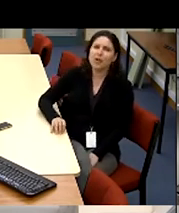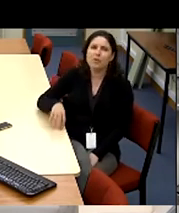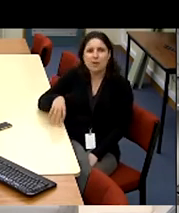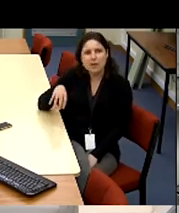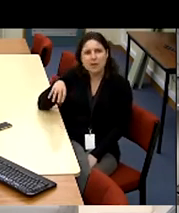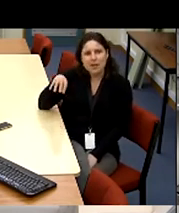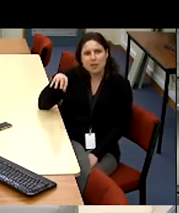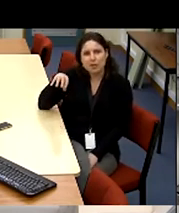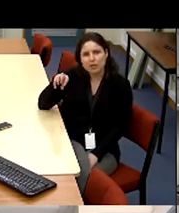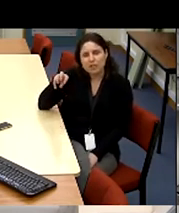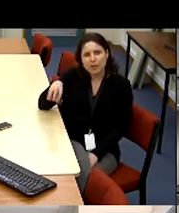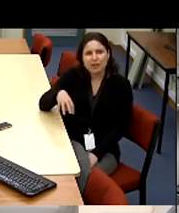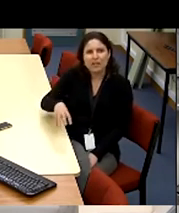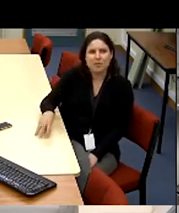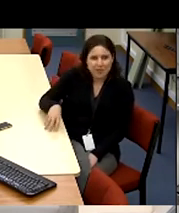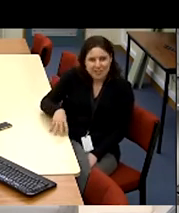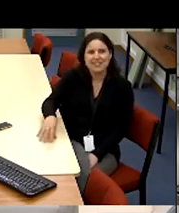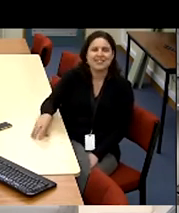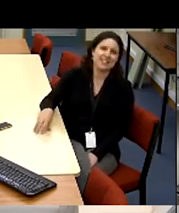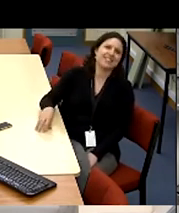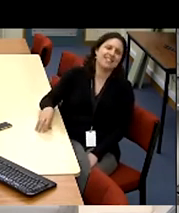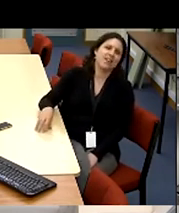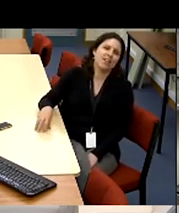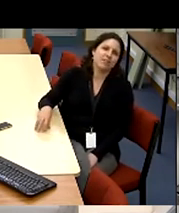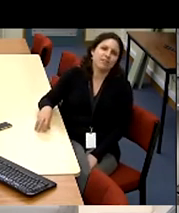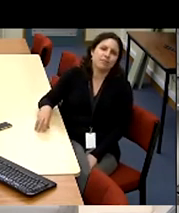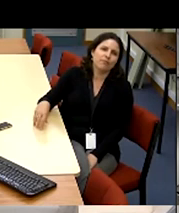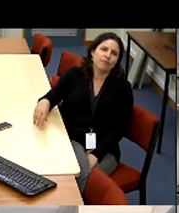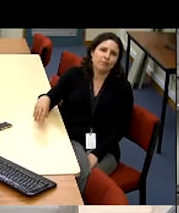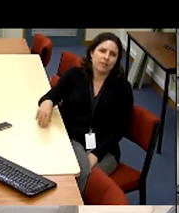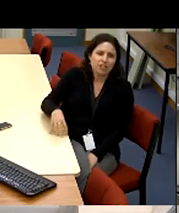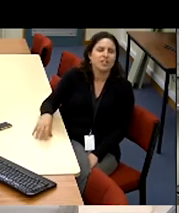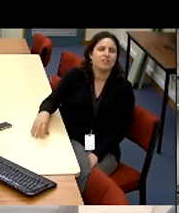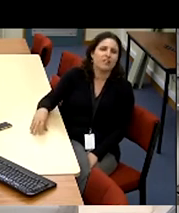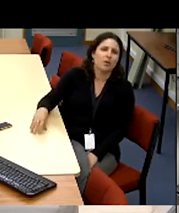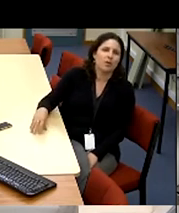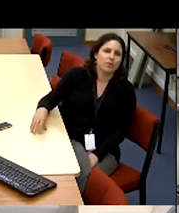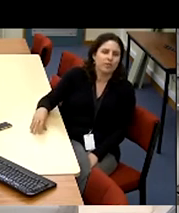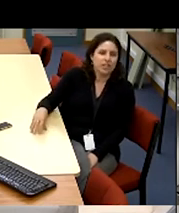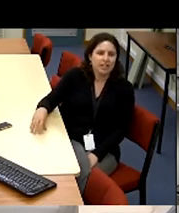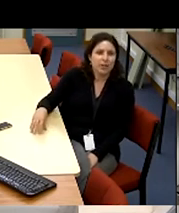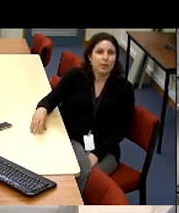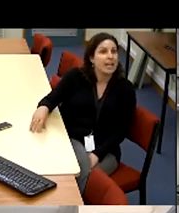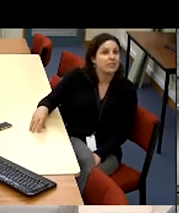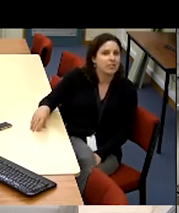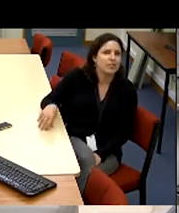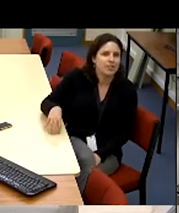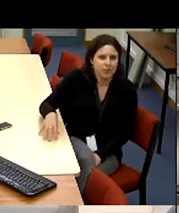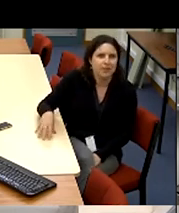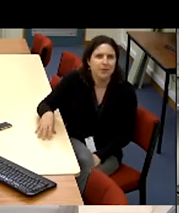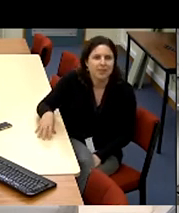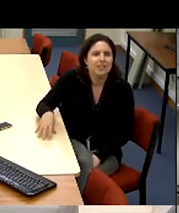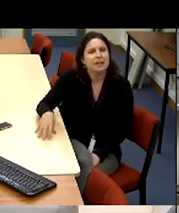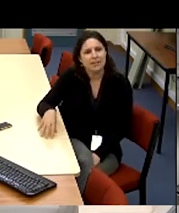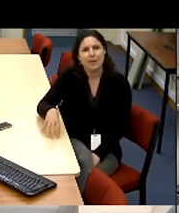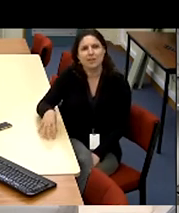So within, you know, refugee background communities, there's this kind of real friction around that word refugee and who's allowed to use it and